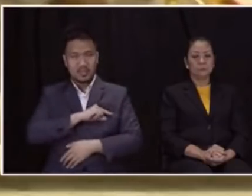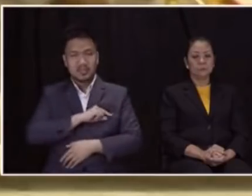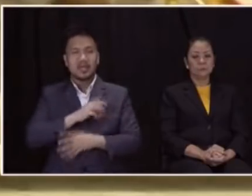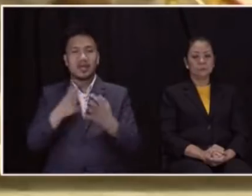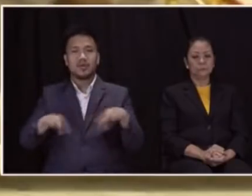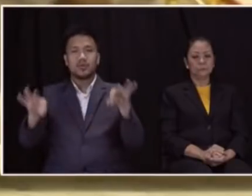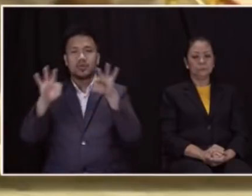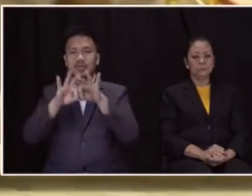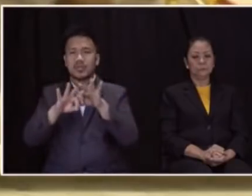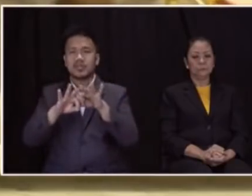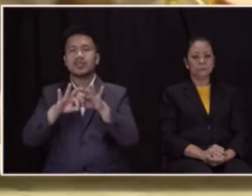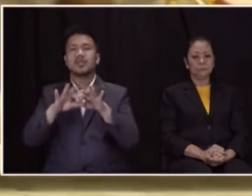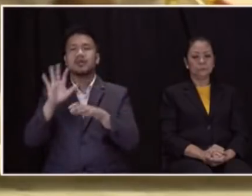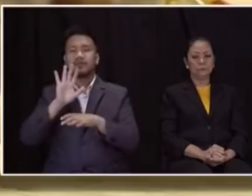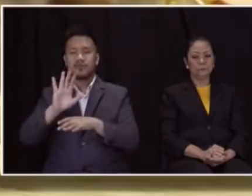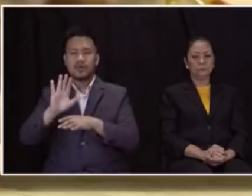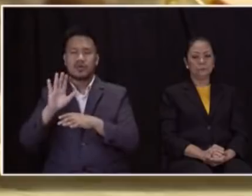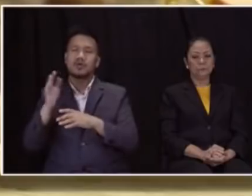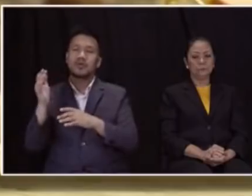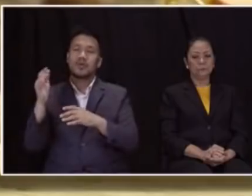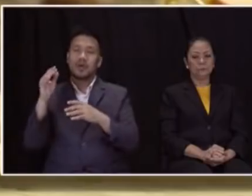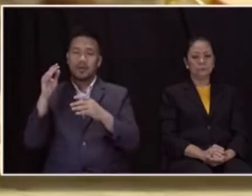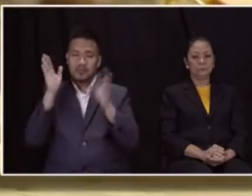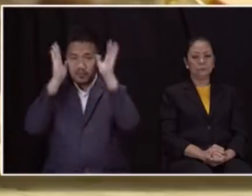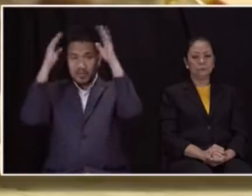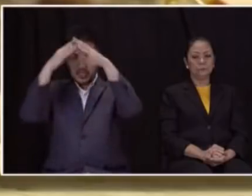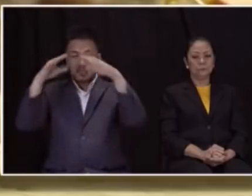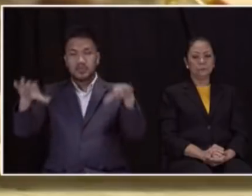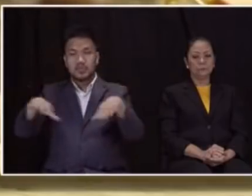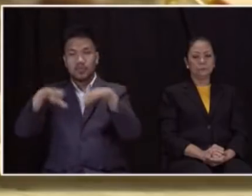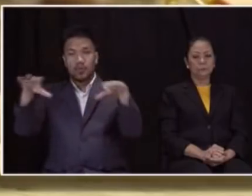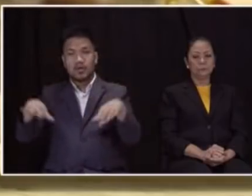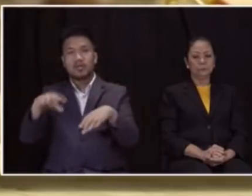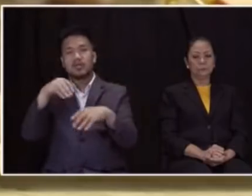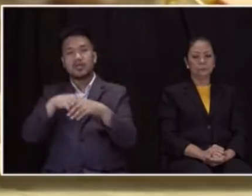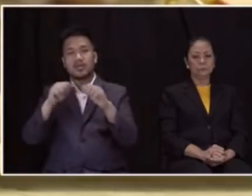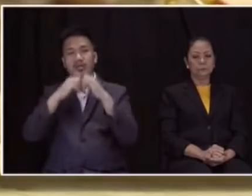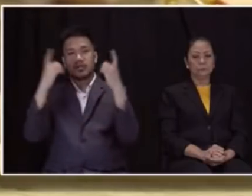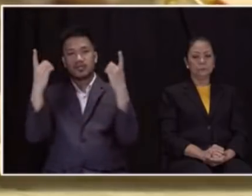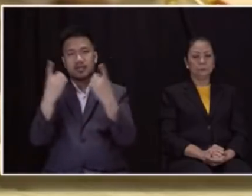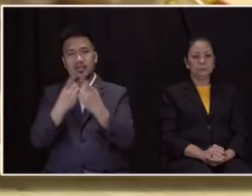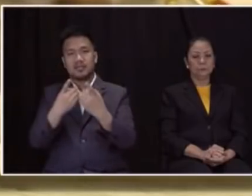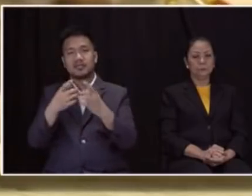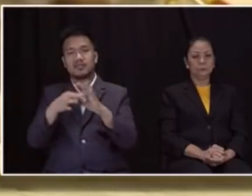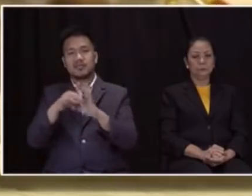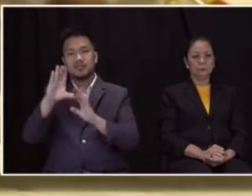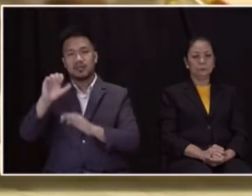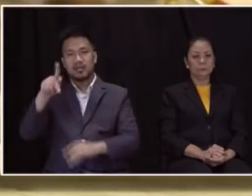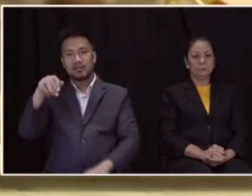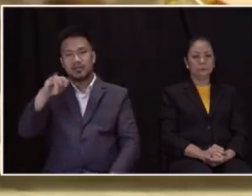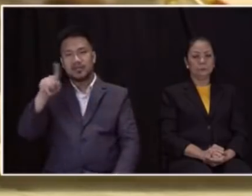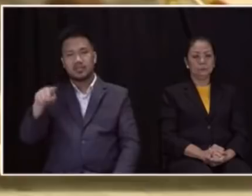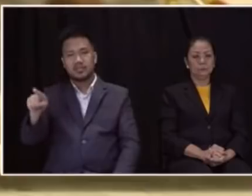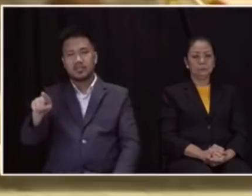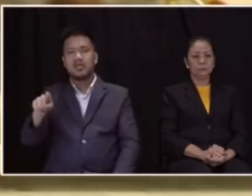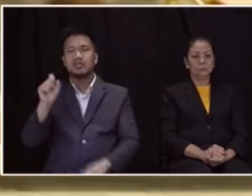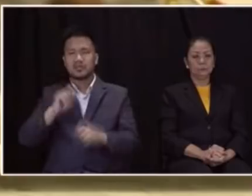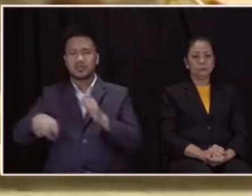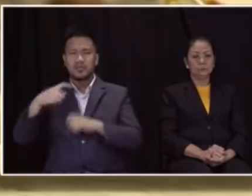your exercise of apostolic work in the Metropolitan Archdiocese of Capiz, that we deem